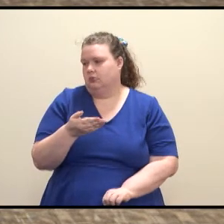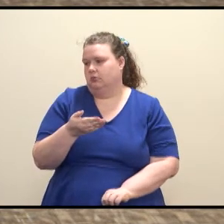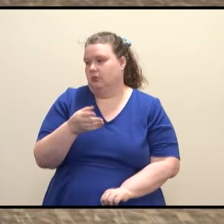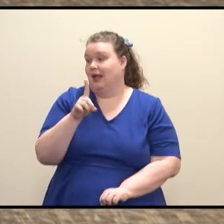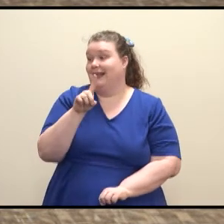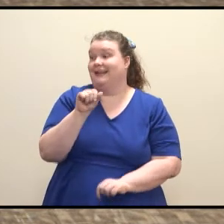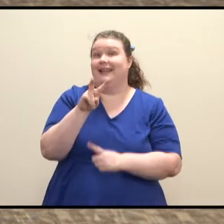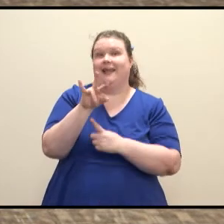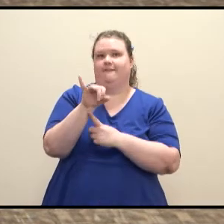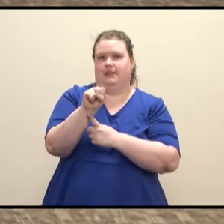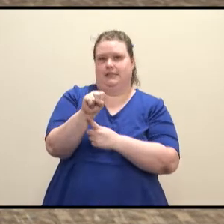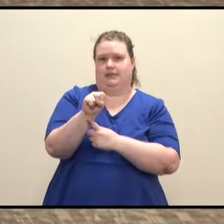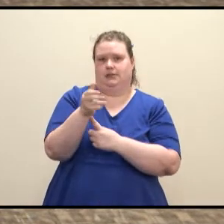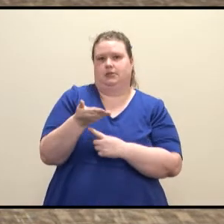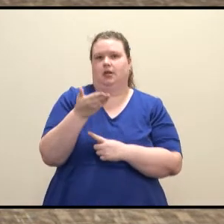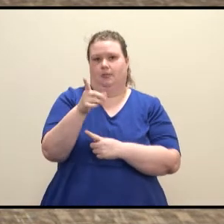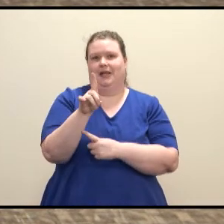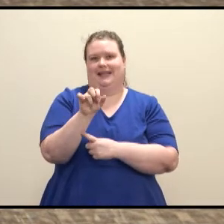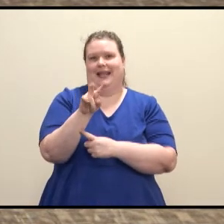Are there any other nominations?